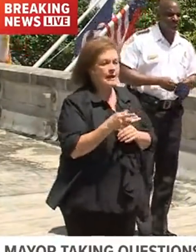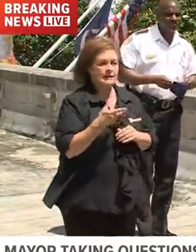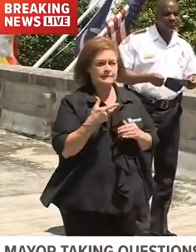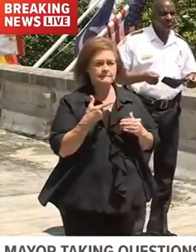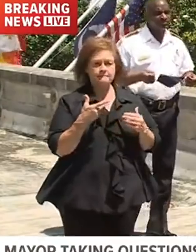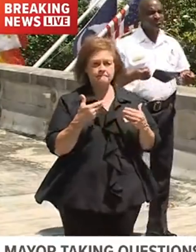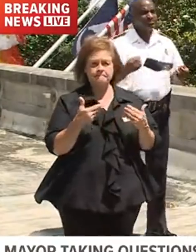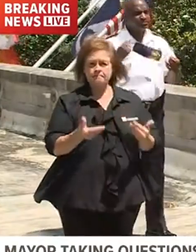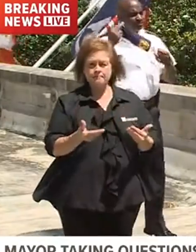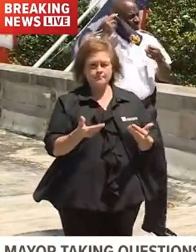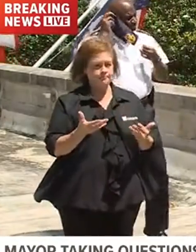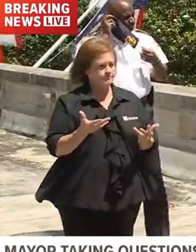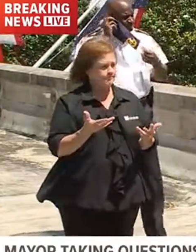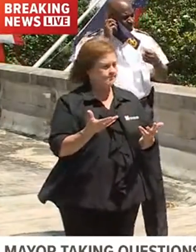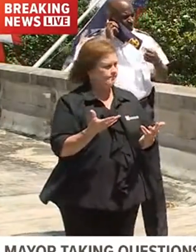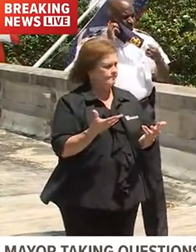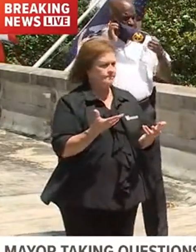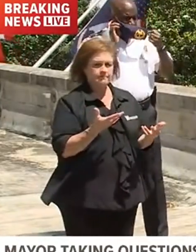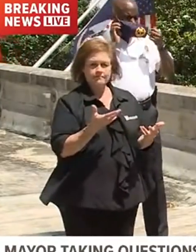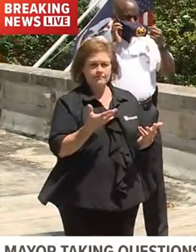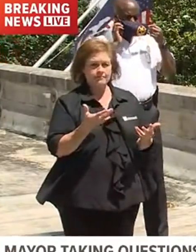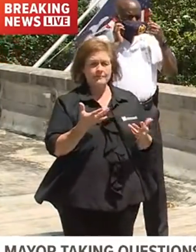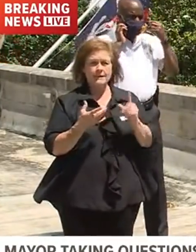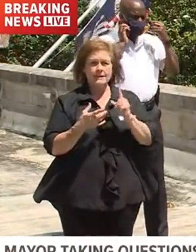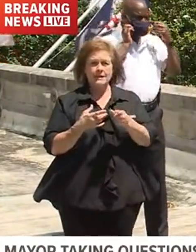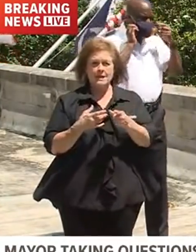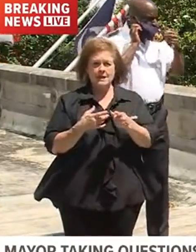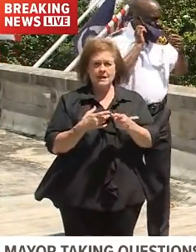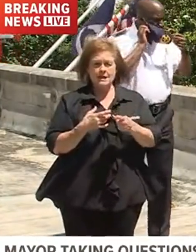forward. Sir?